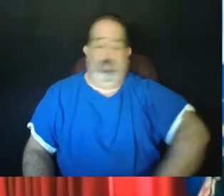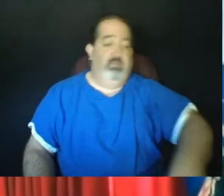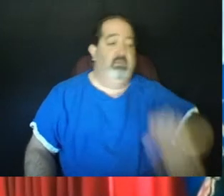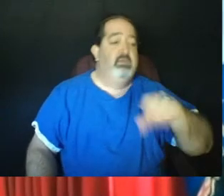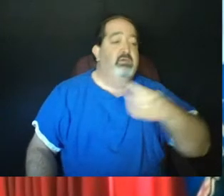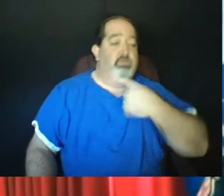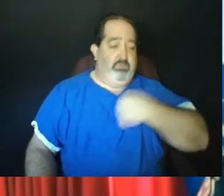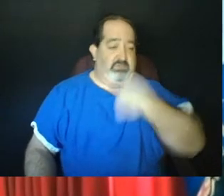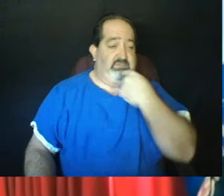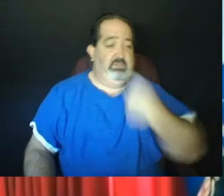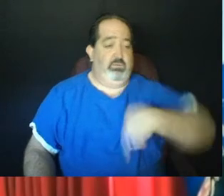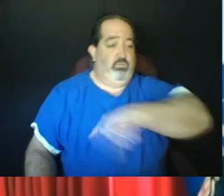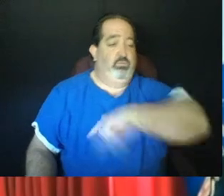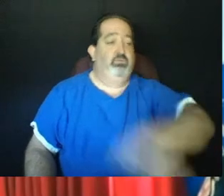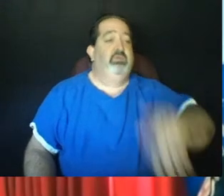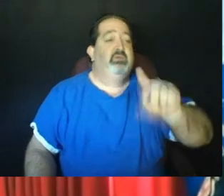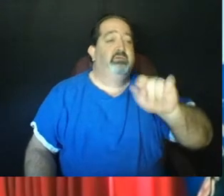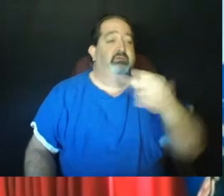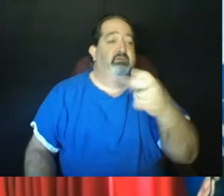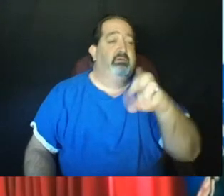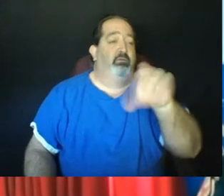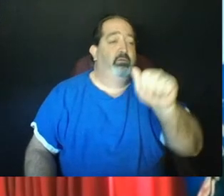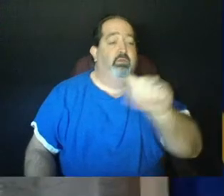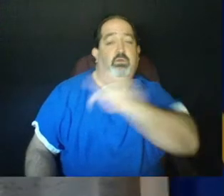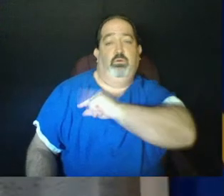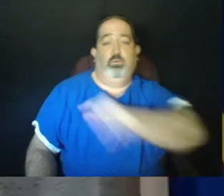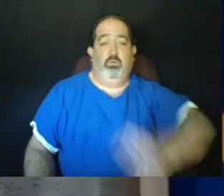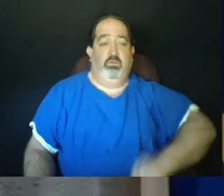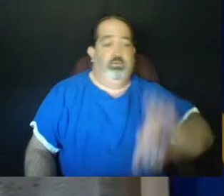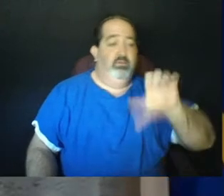So say we, Tahira, Queen of Caid.